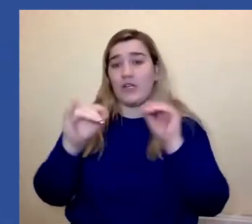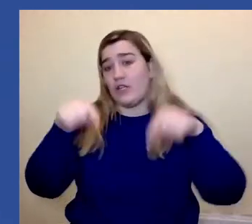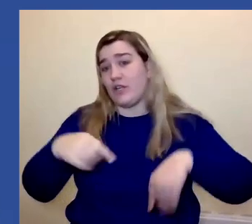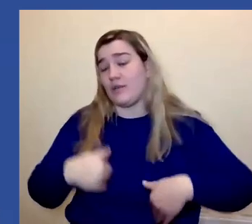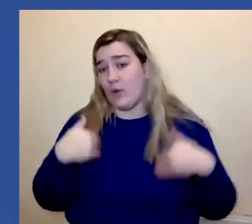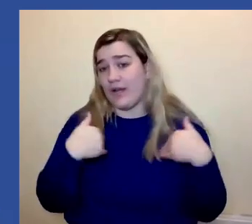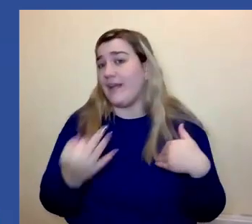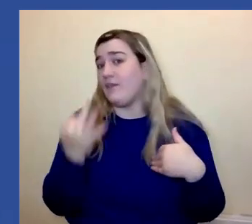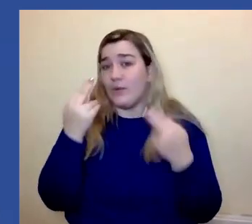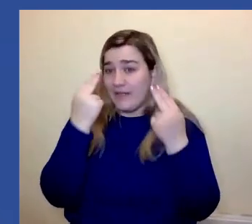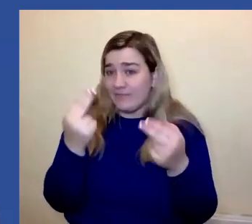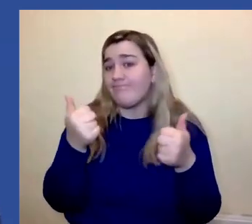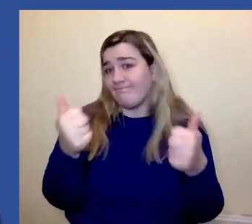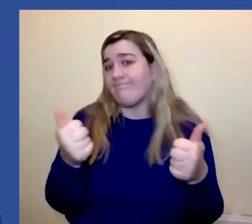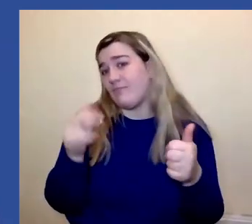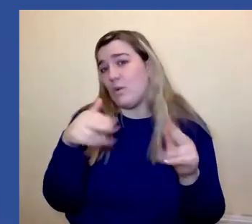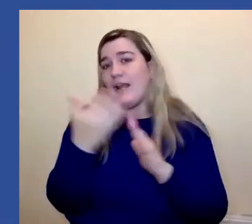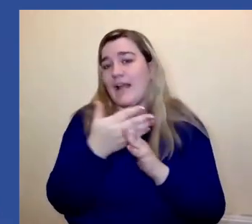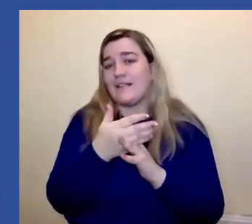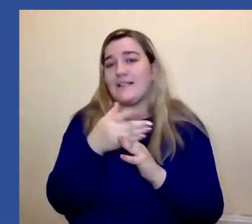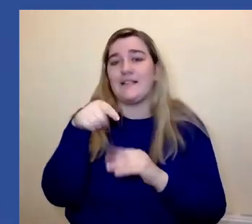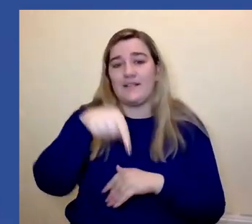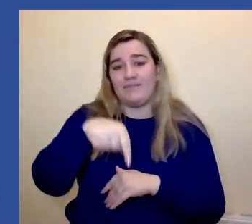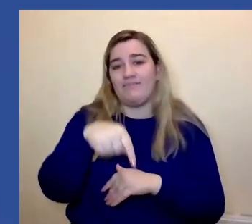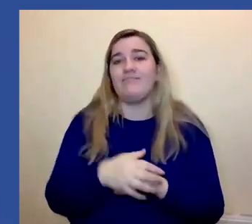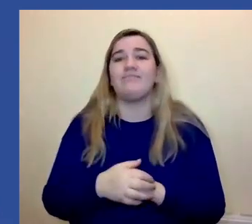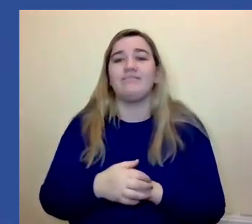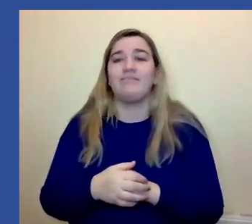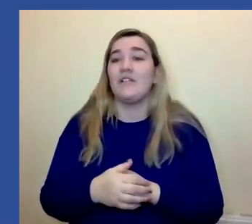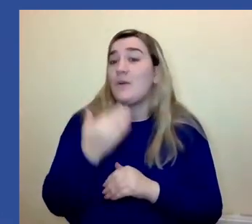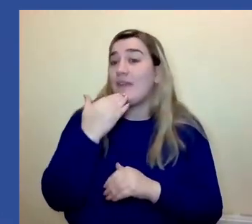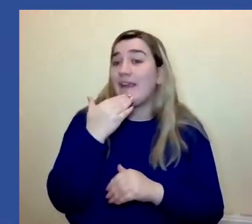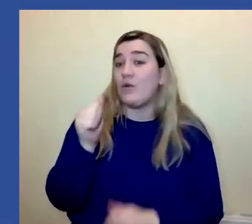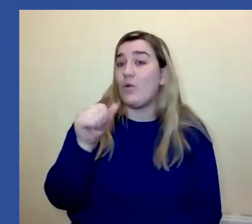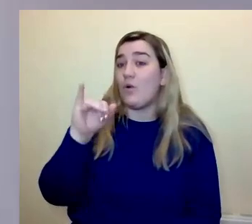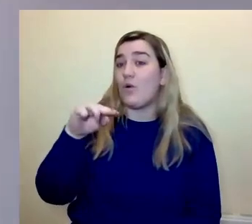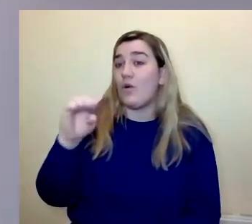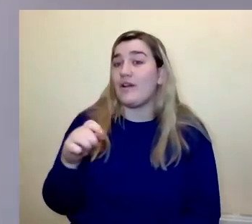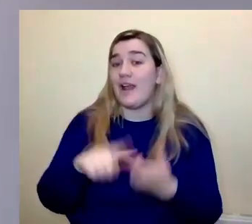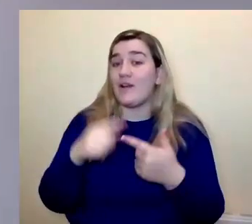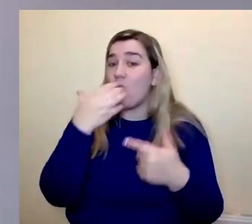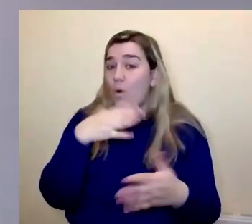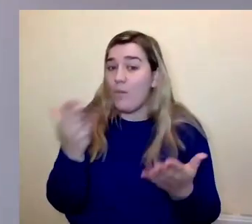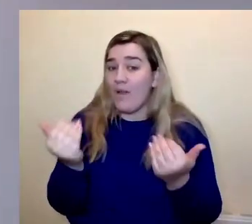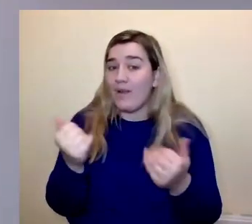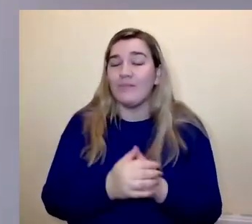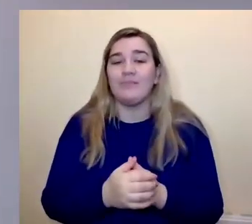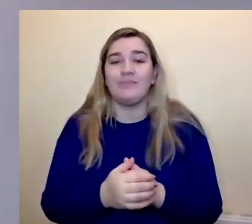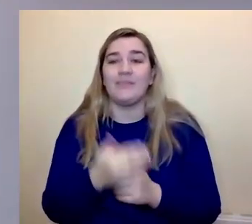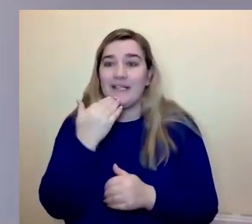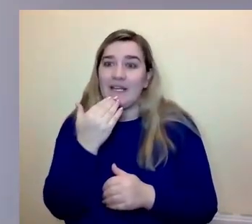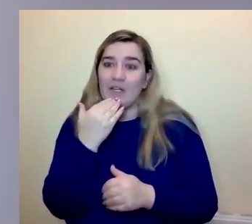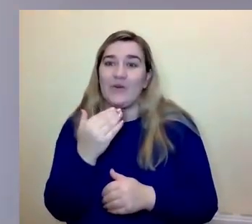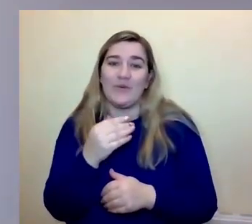well for anybody who needs it and can access it. Thank you, Anya, and a warm welcome. Thank you, Derval, and thank you to Inclusion